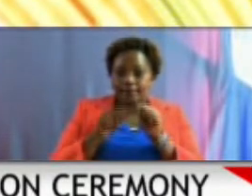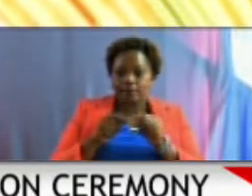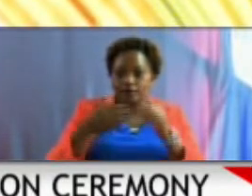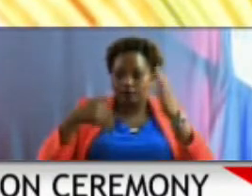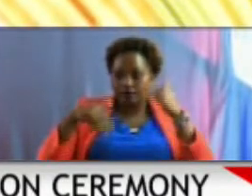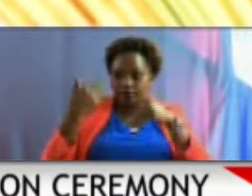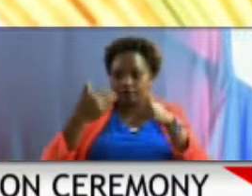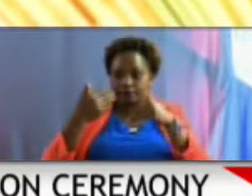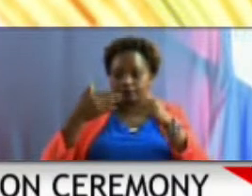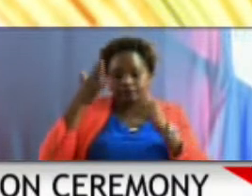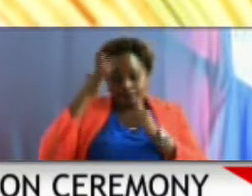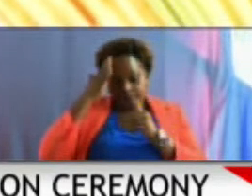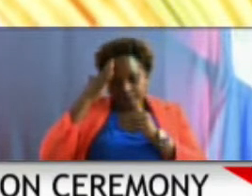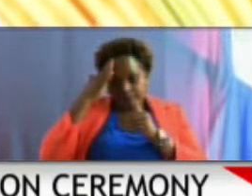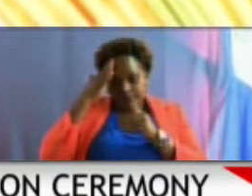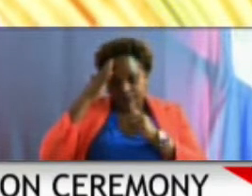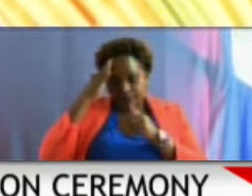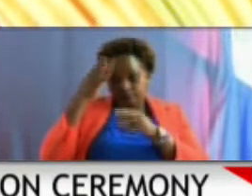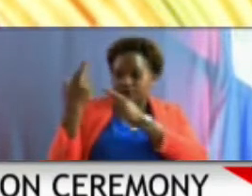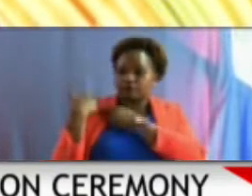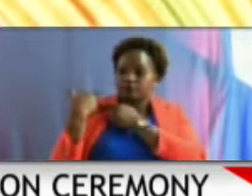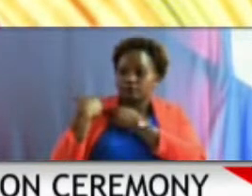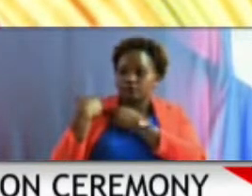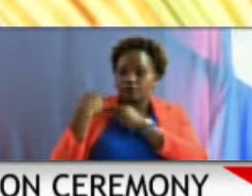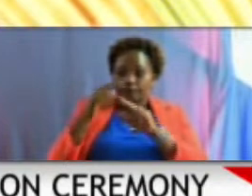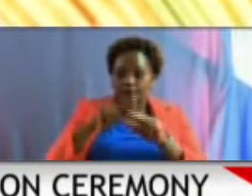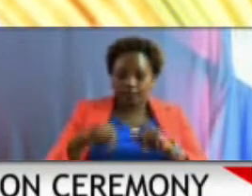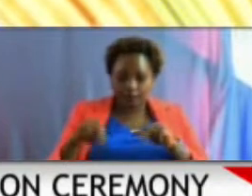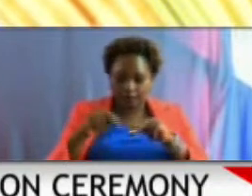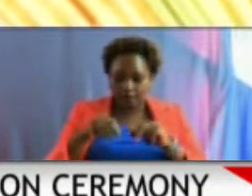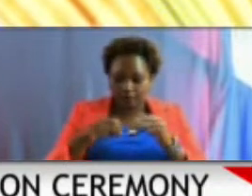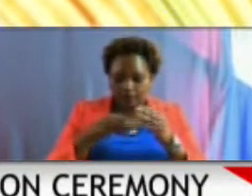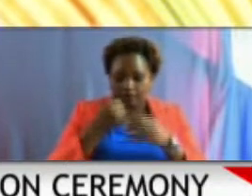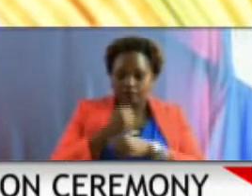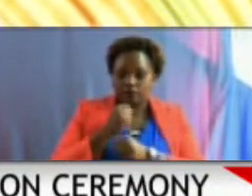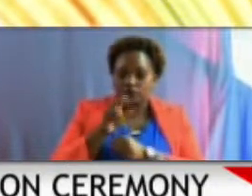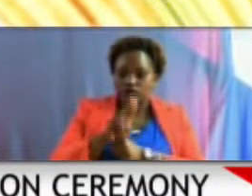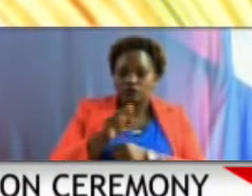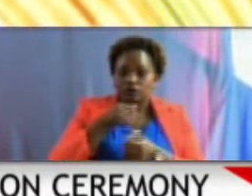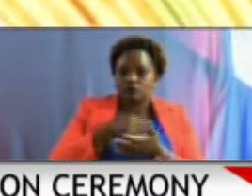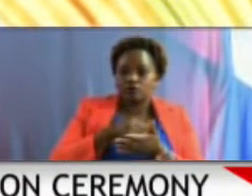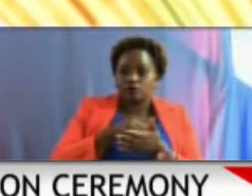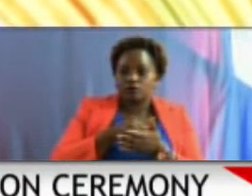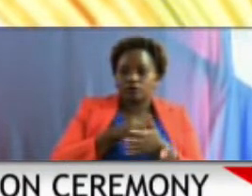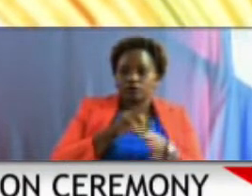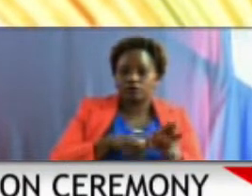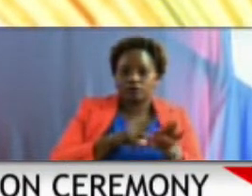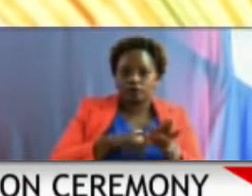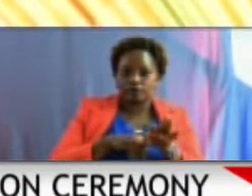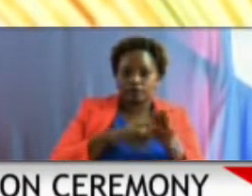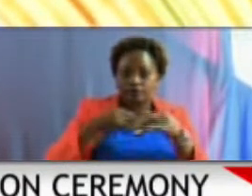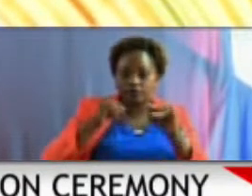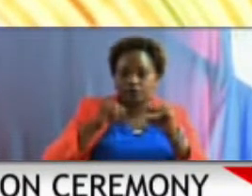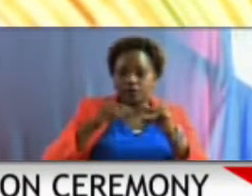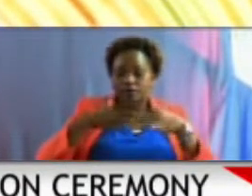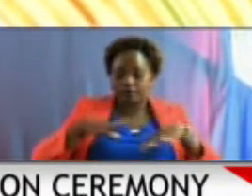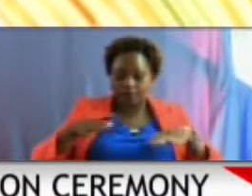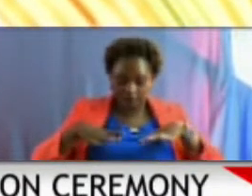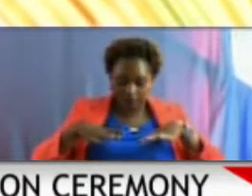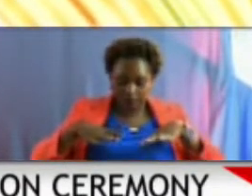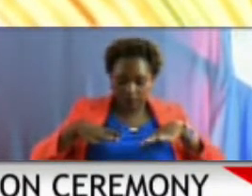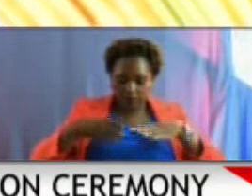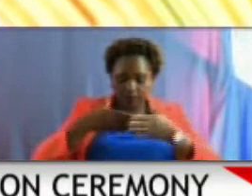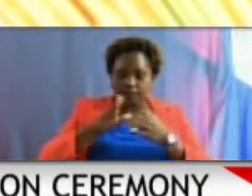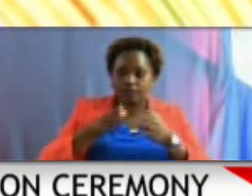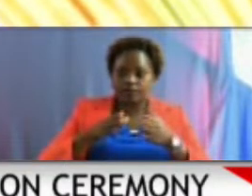university recognizes the critical role research findings play once they are disseminated to the people, the university